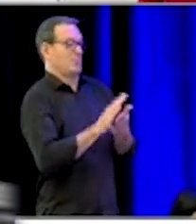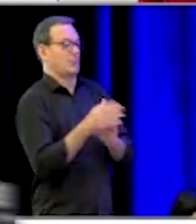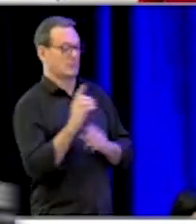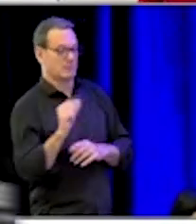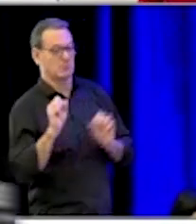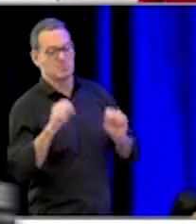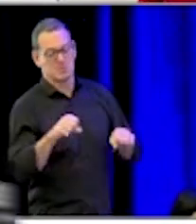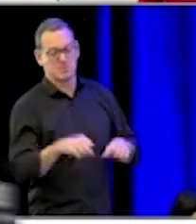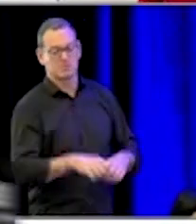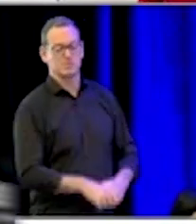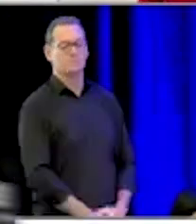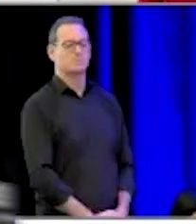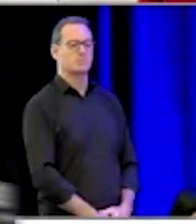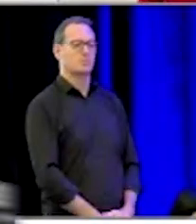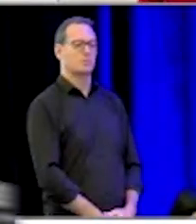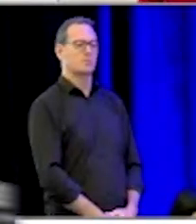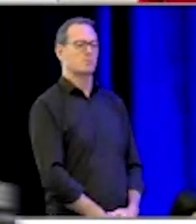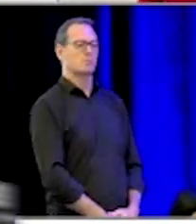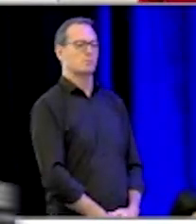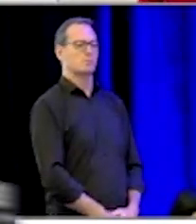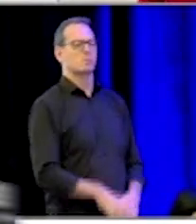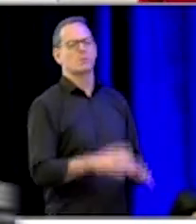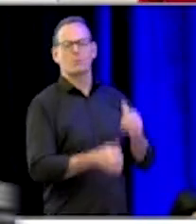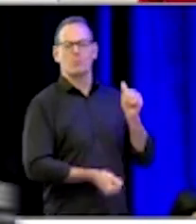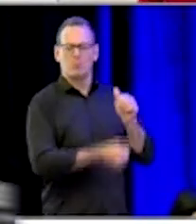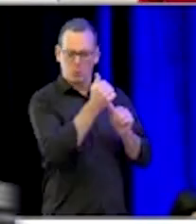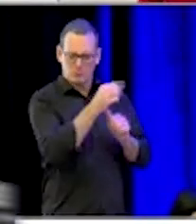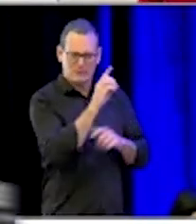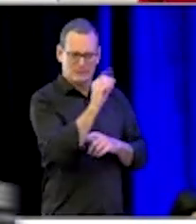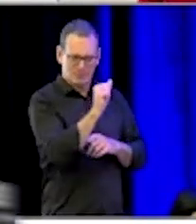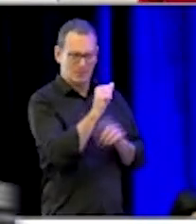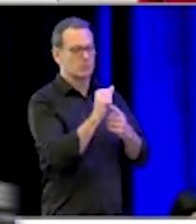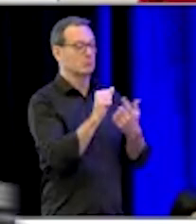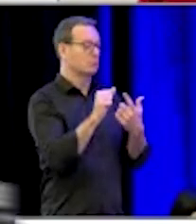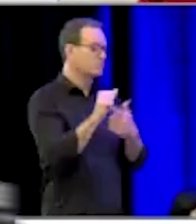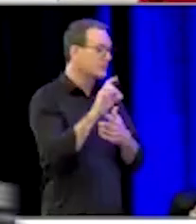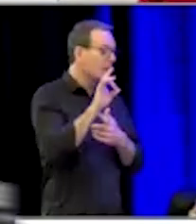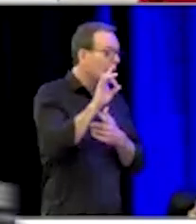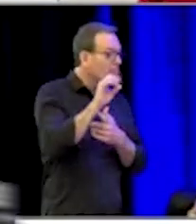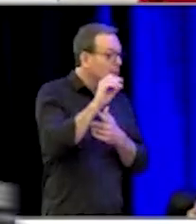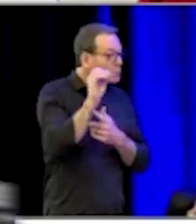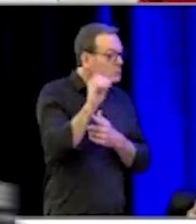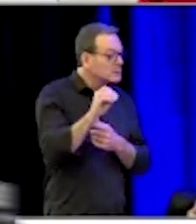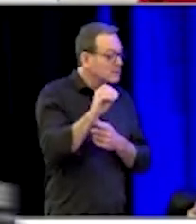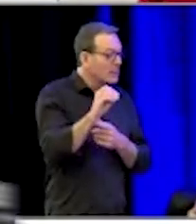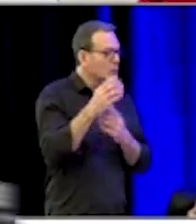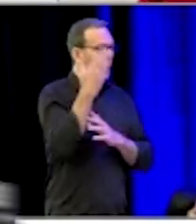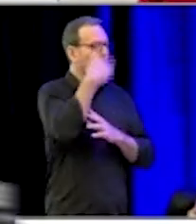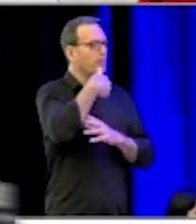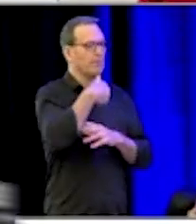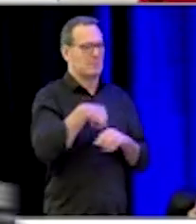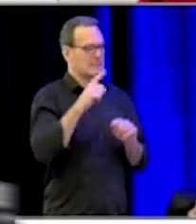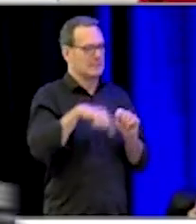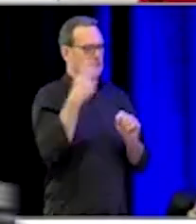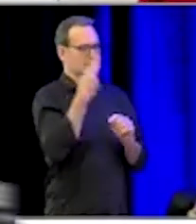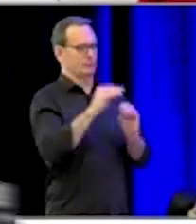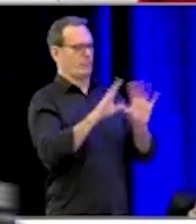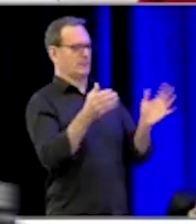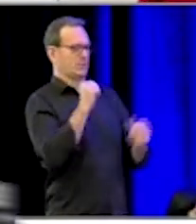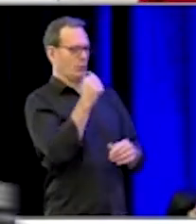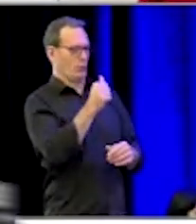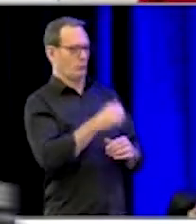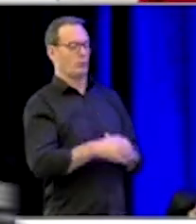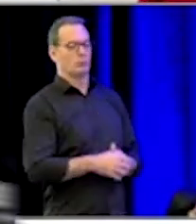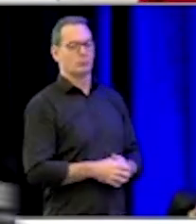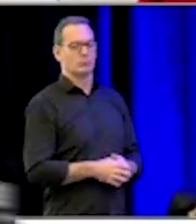Most disabilities, nearly 80%, are not immediately visible or invisible. Things